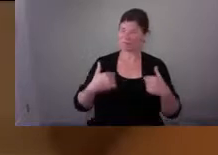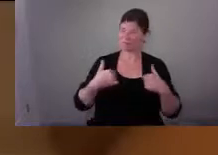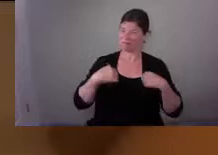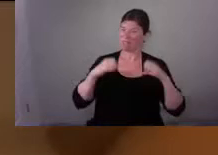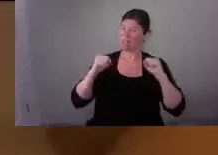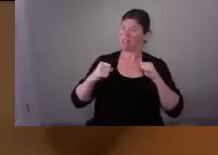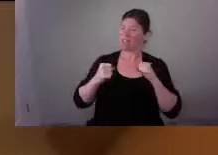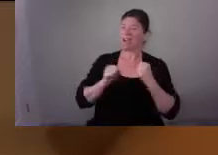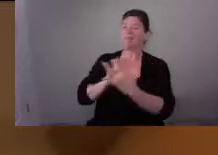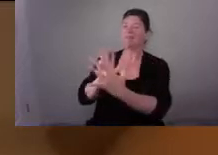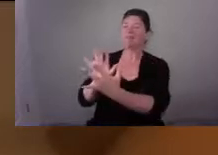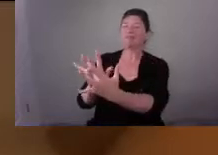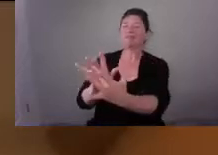there.